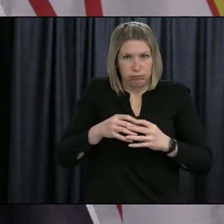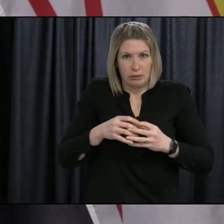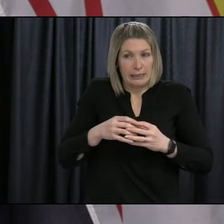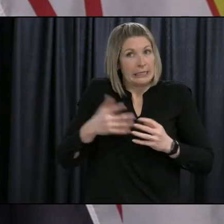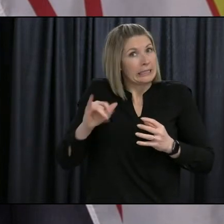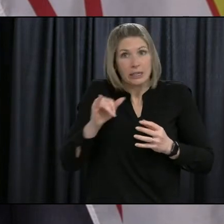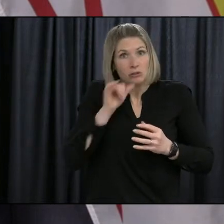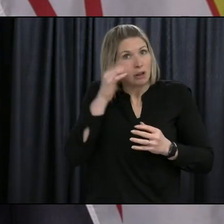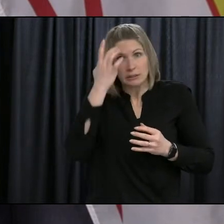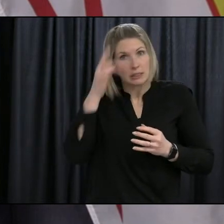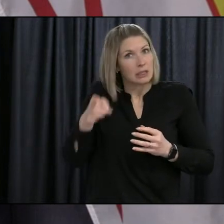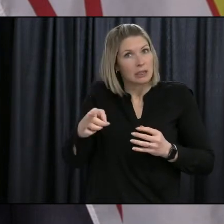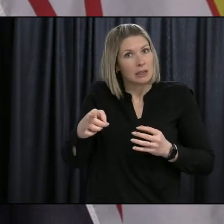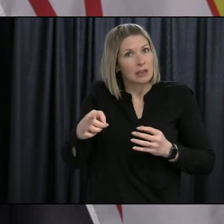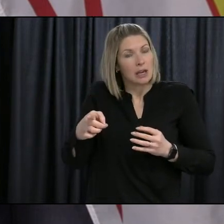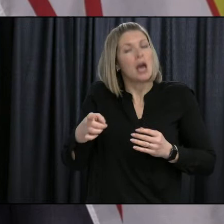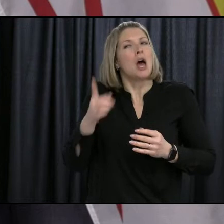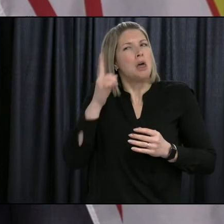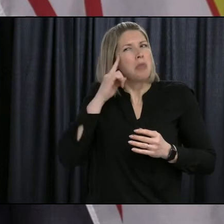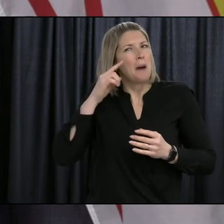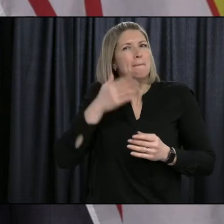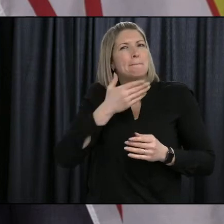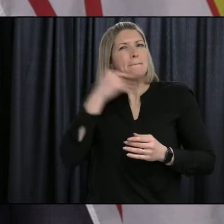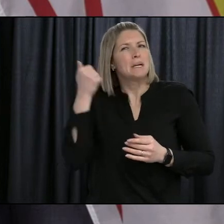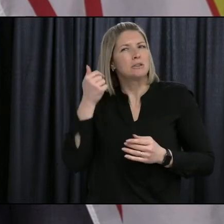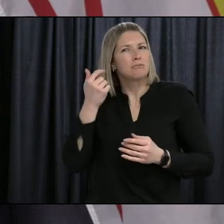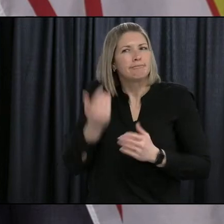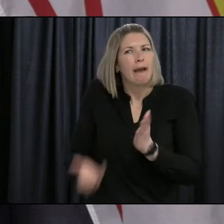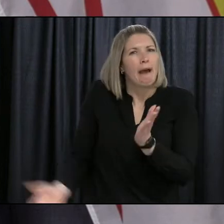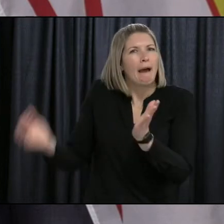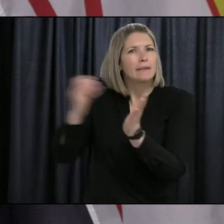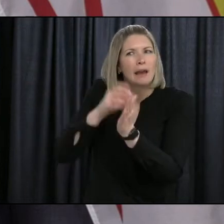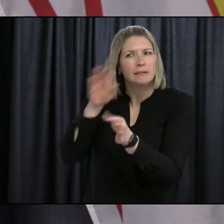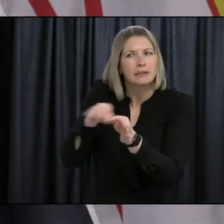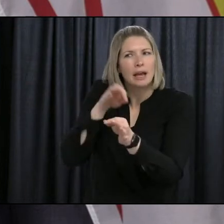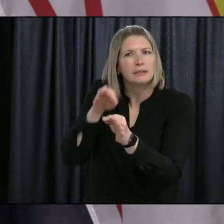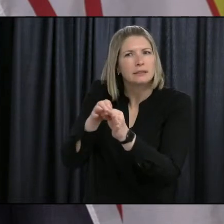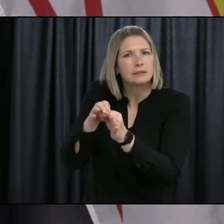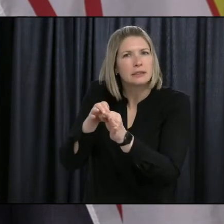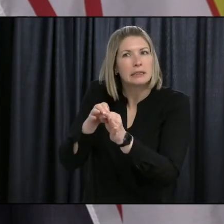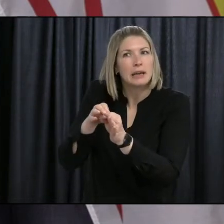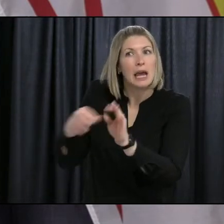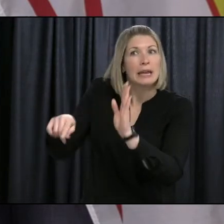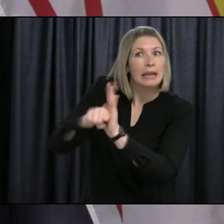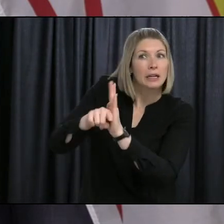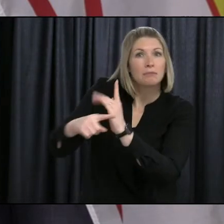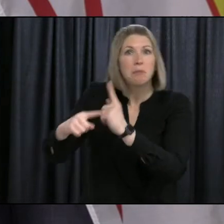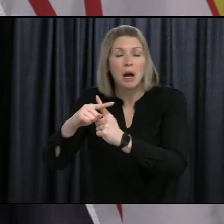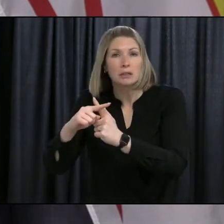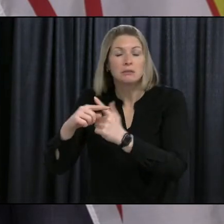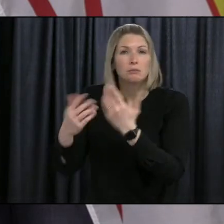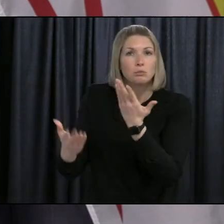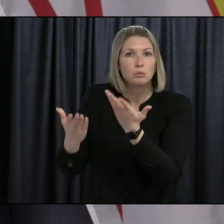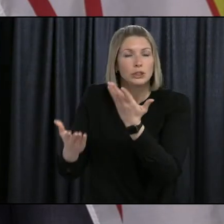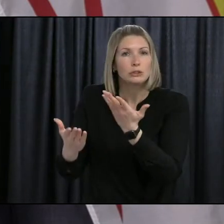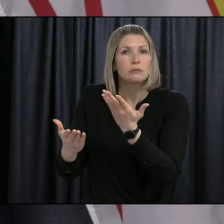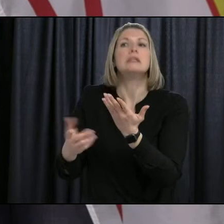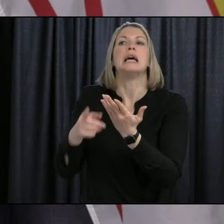to pass on disease without really knowing that they were sick with it, we wanted to test and